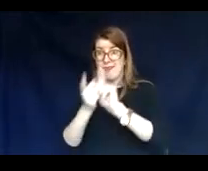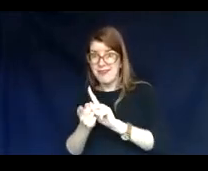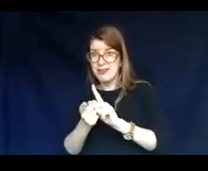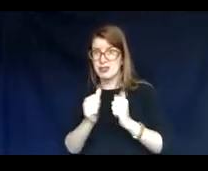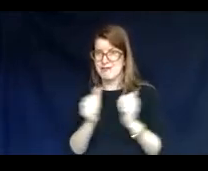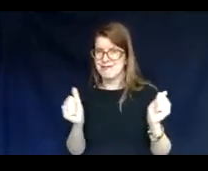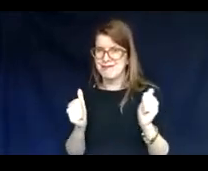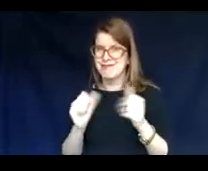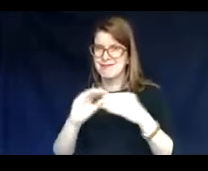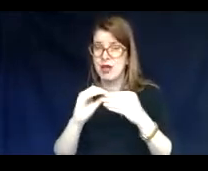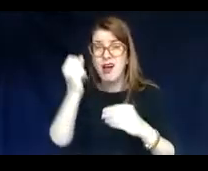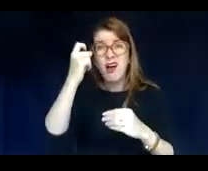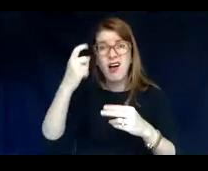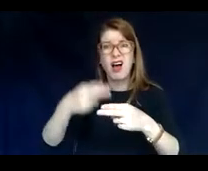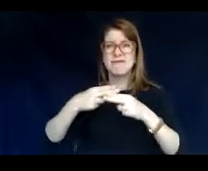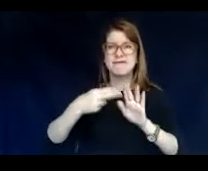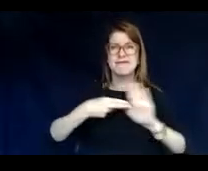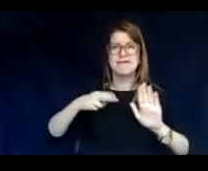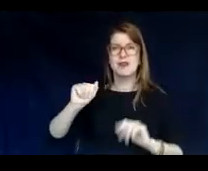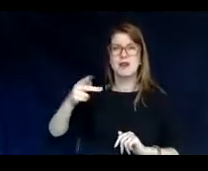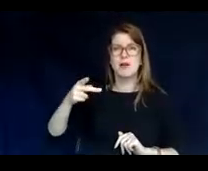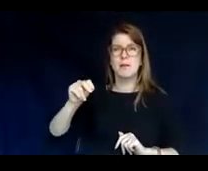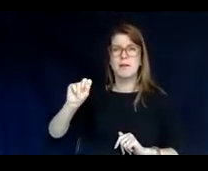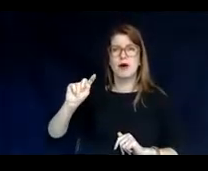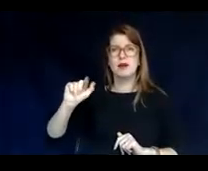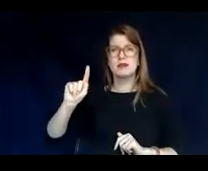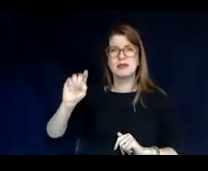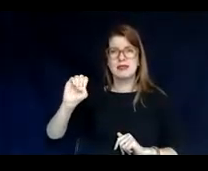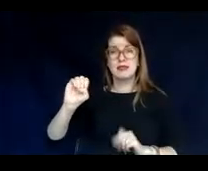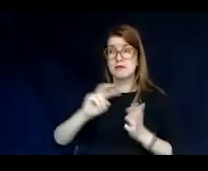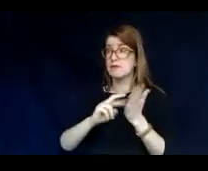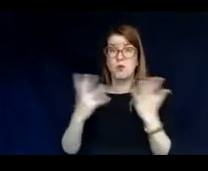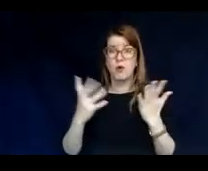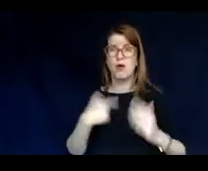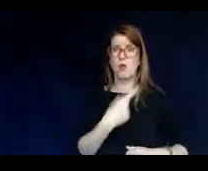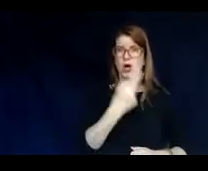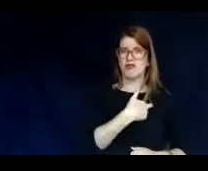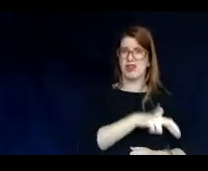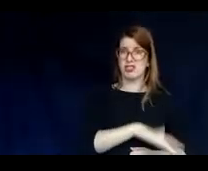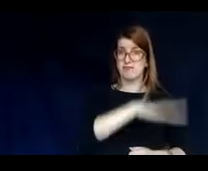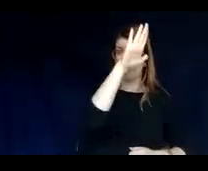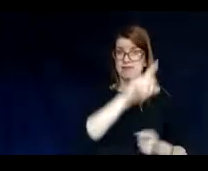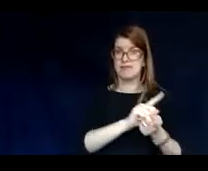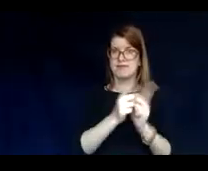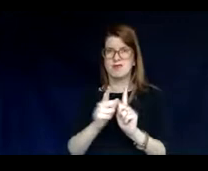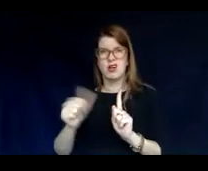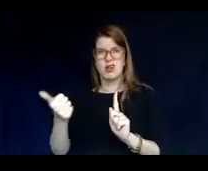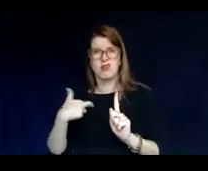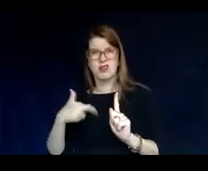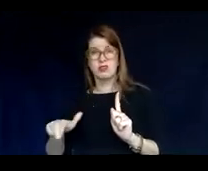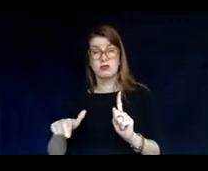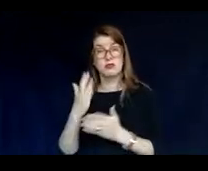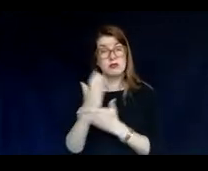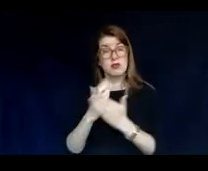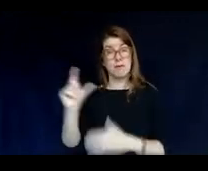technically labeled an apostate, and that's a person that, you know, converts from one religion to another. And in certain Islamic countries, that brings